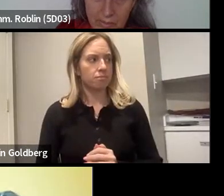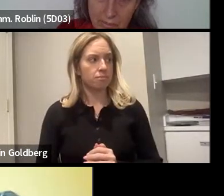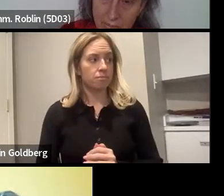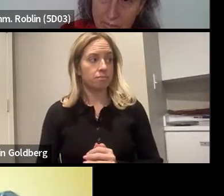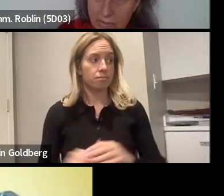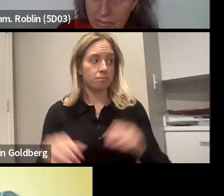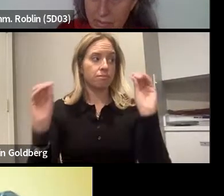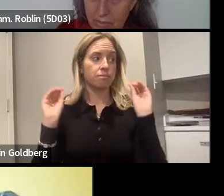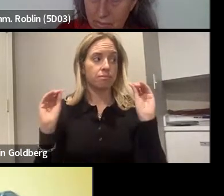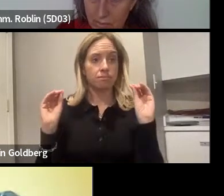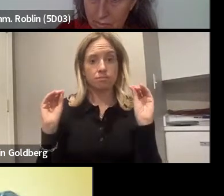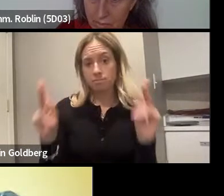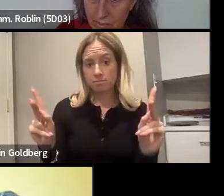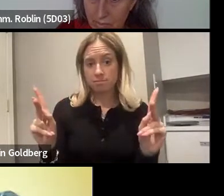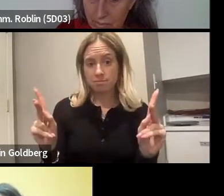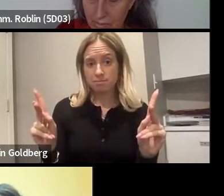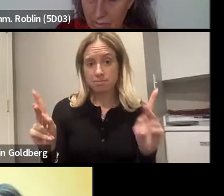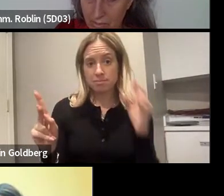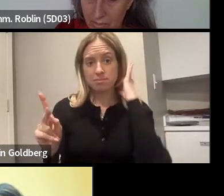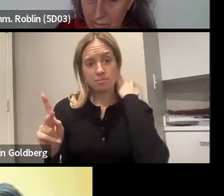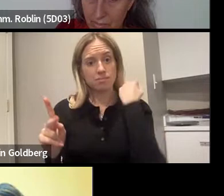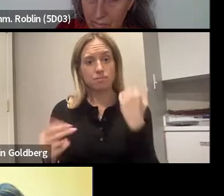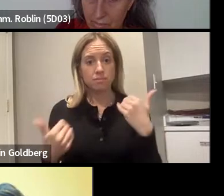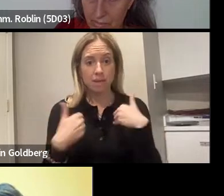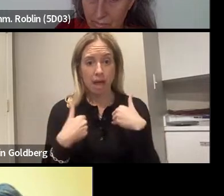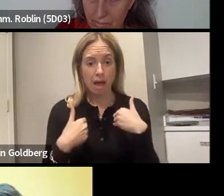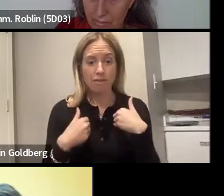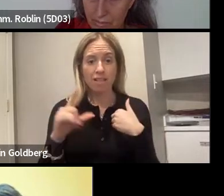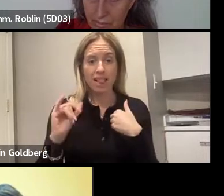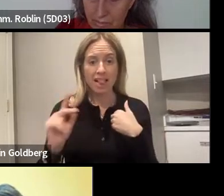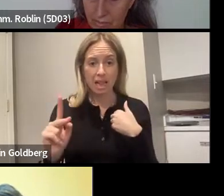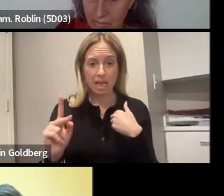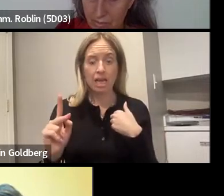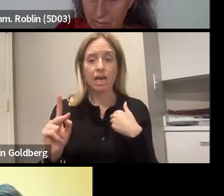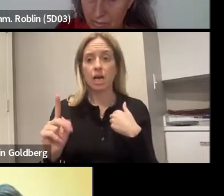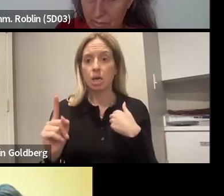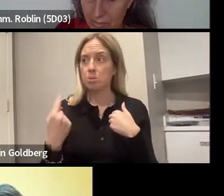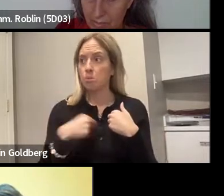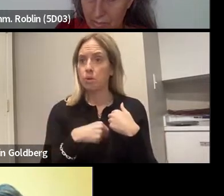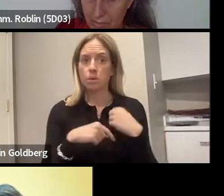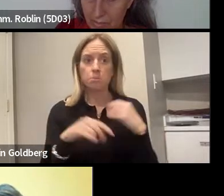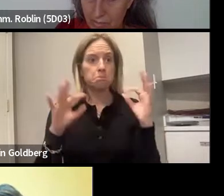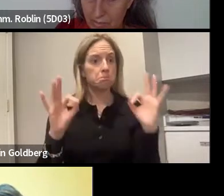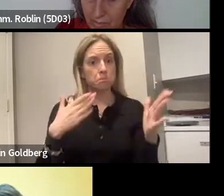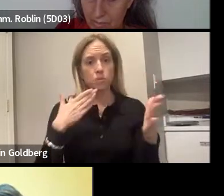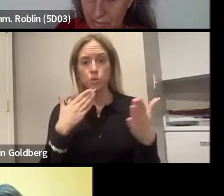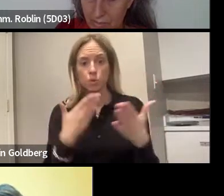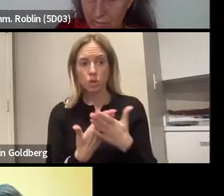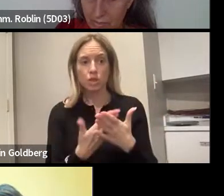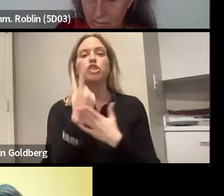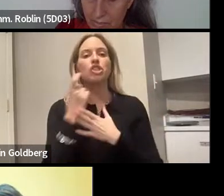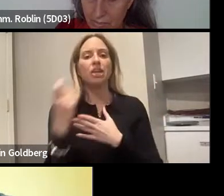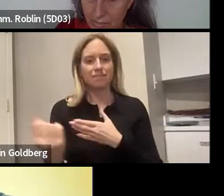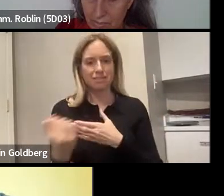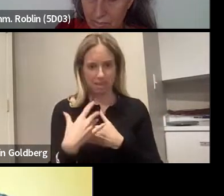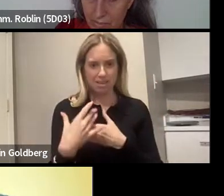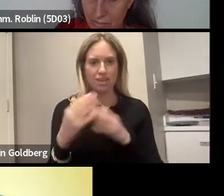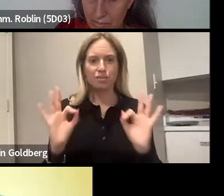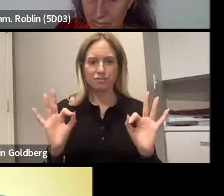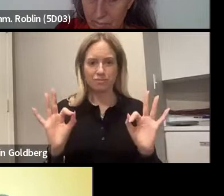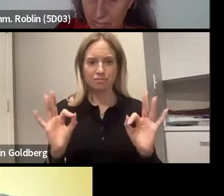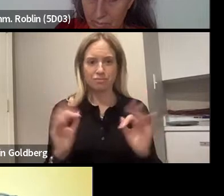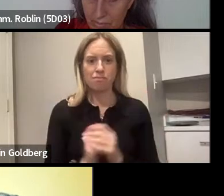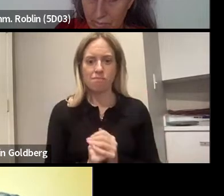Okay. Thank you. Once I add that link, we're good. And it looks like I just got it.